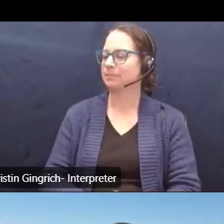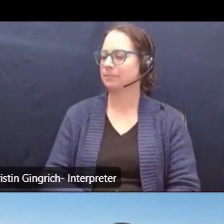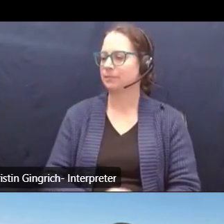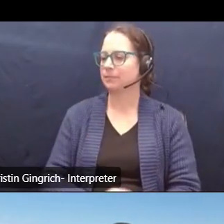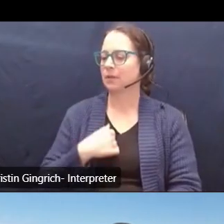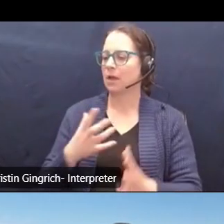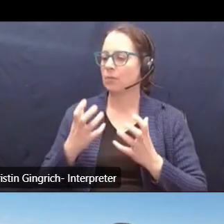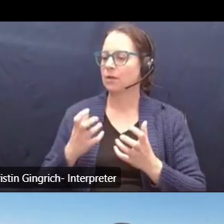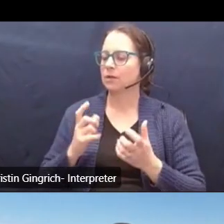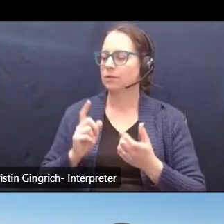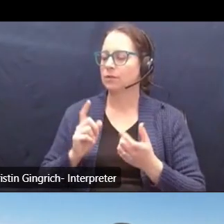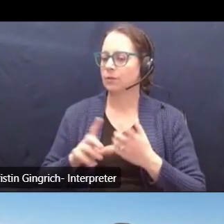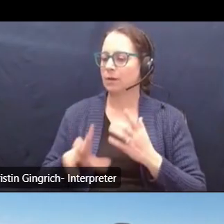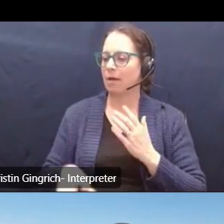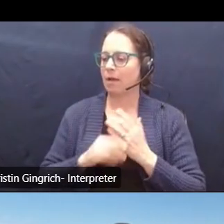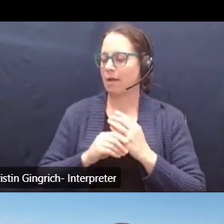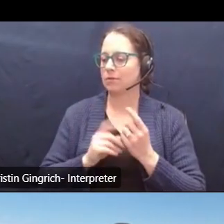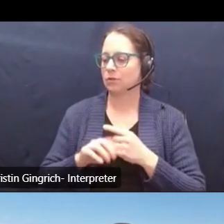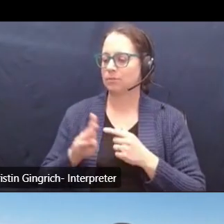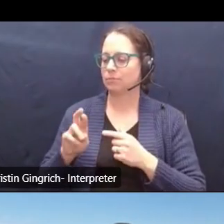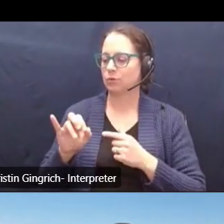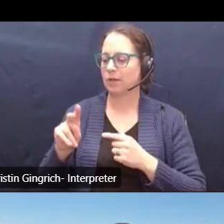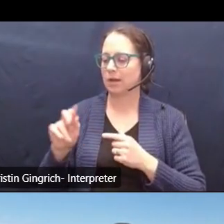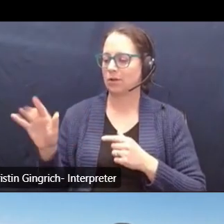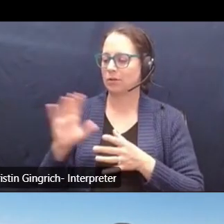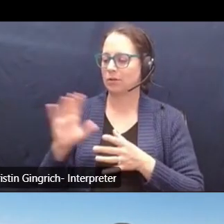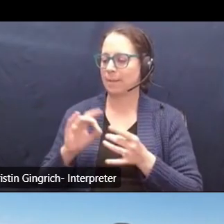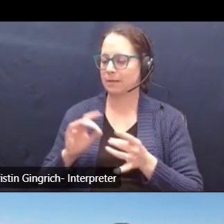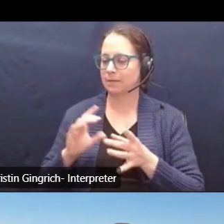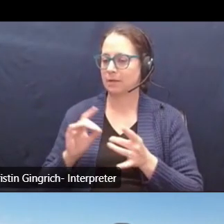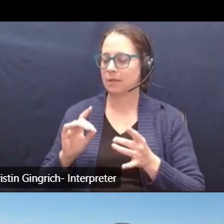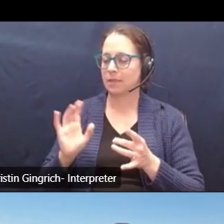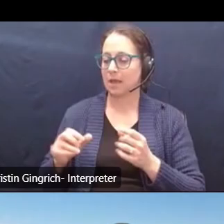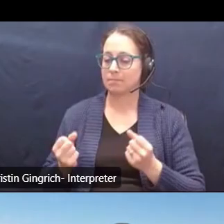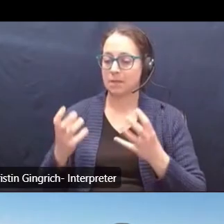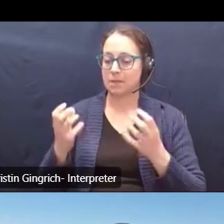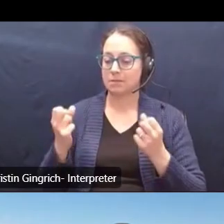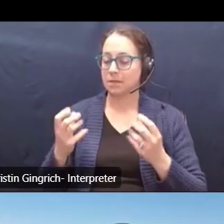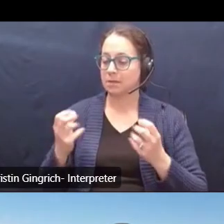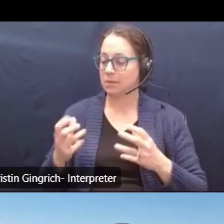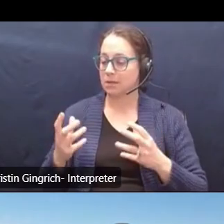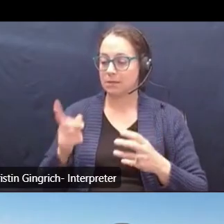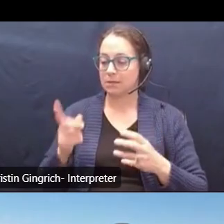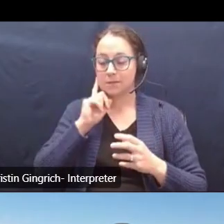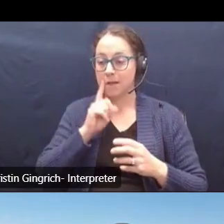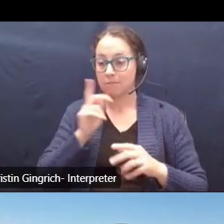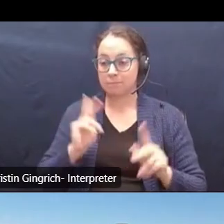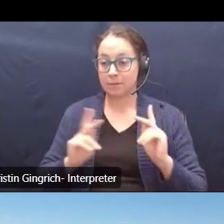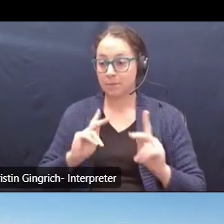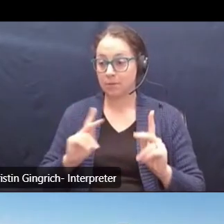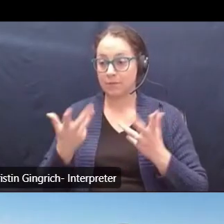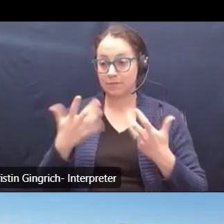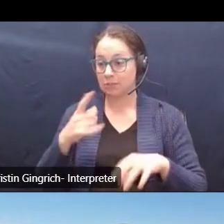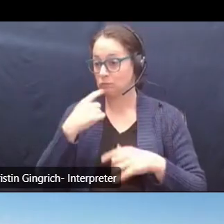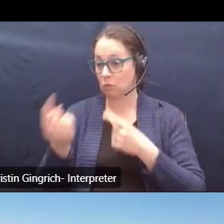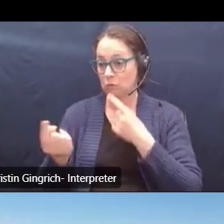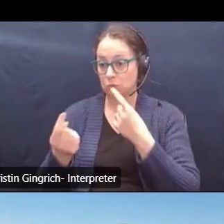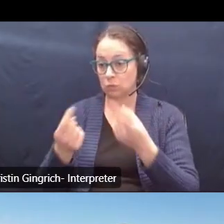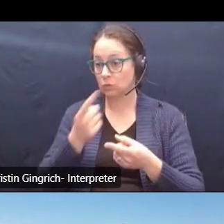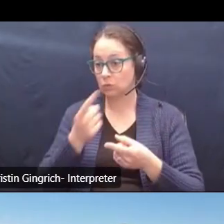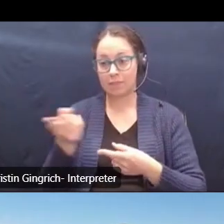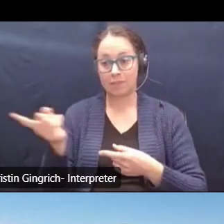to add to Brianna's comment that as many, many deaf people have told you, they